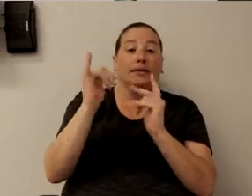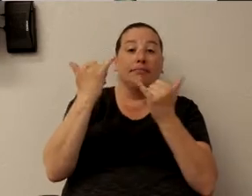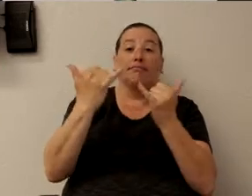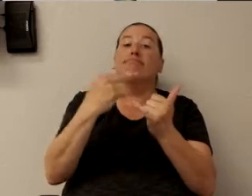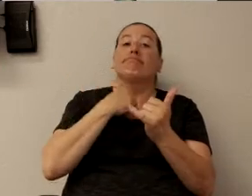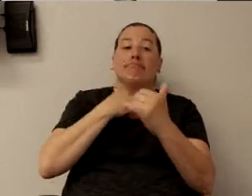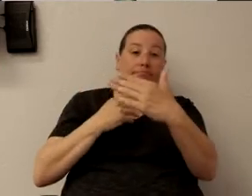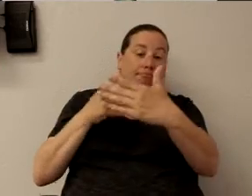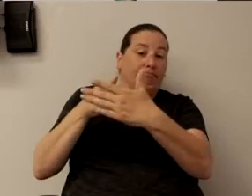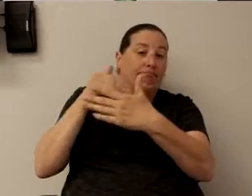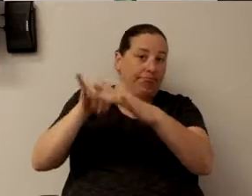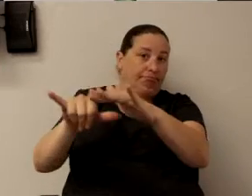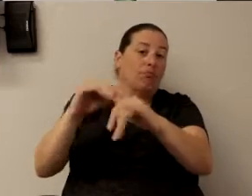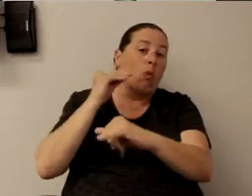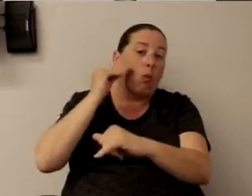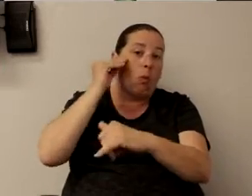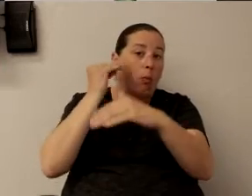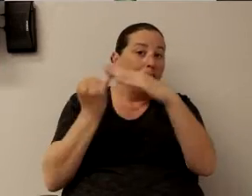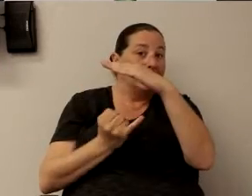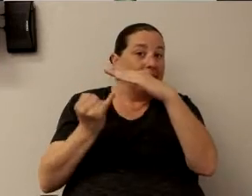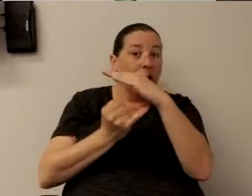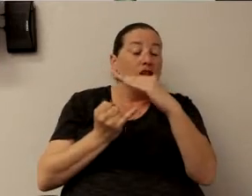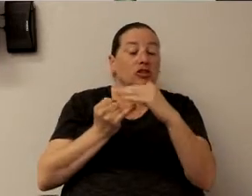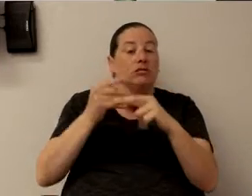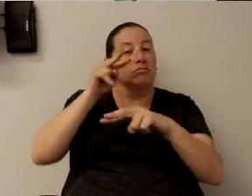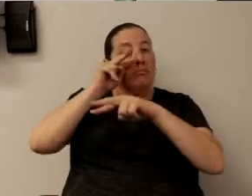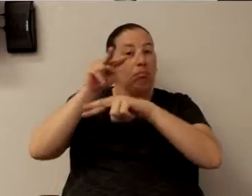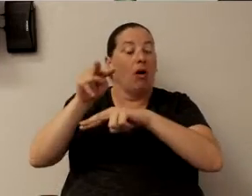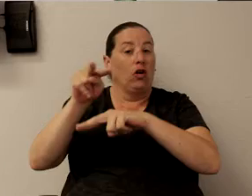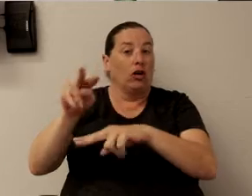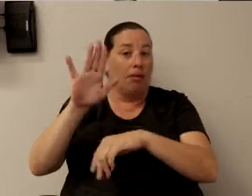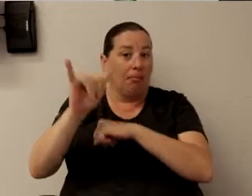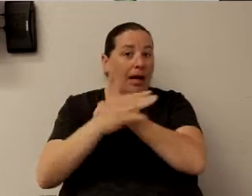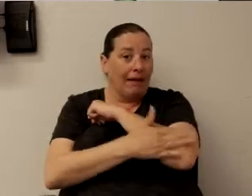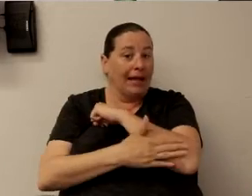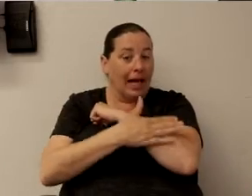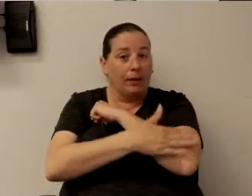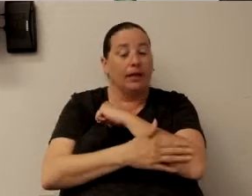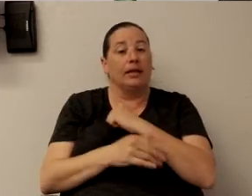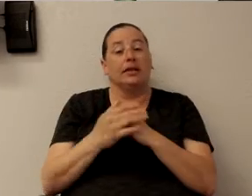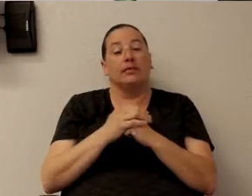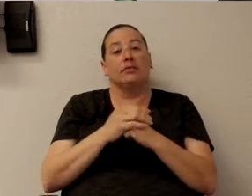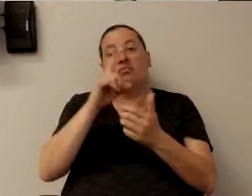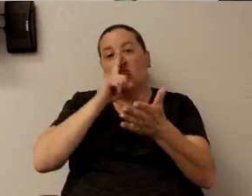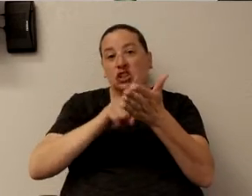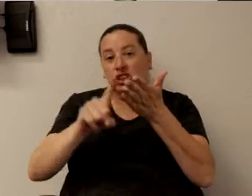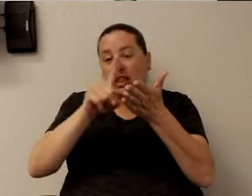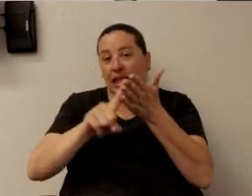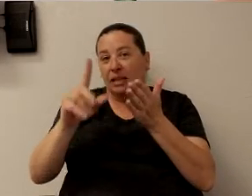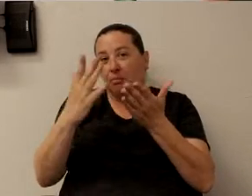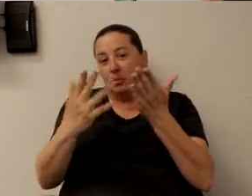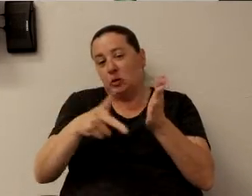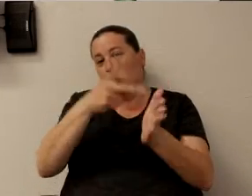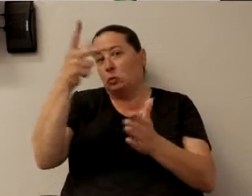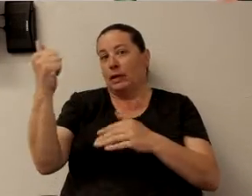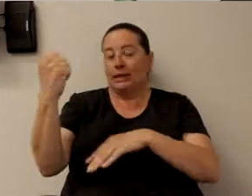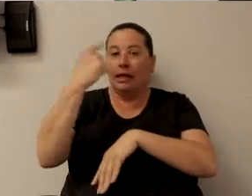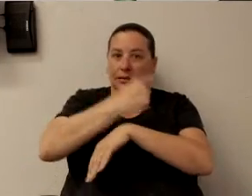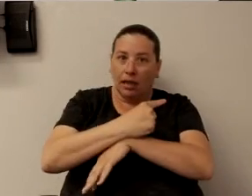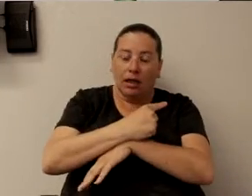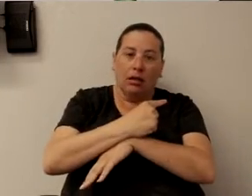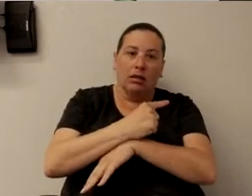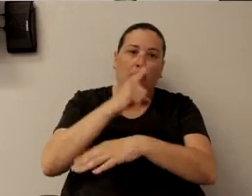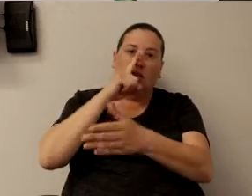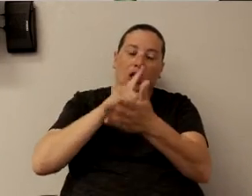right now and are being monitored by the county. They're checking in oftentimes 2 times a day, again checking to